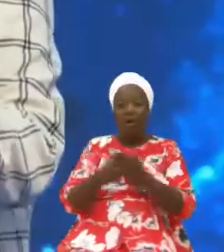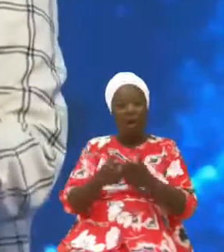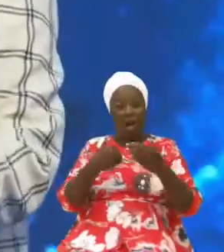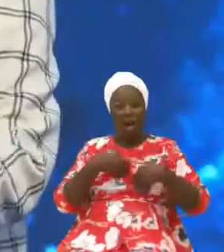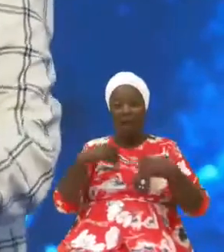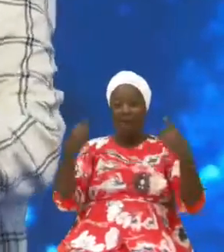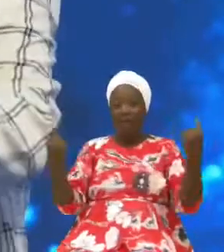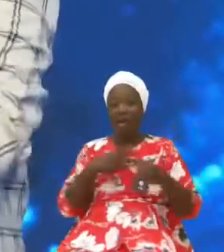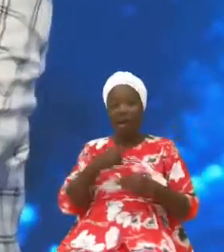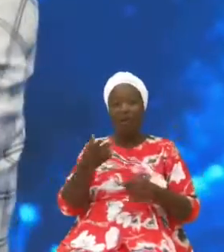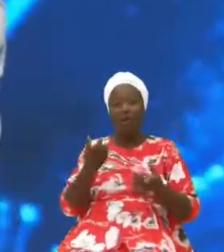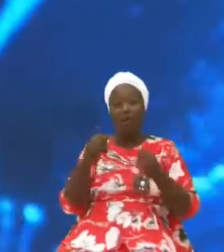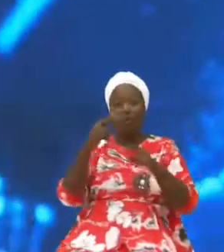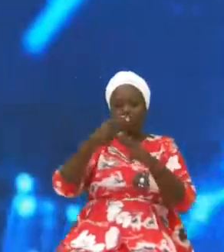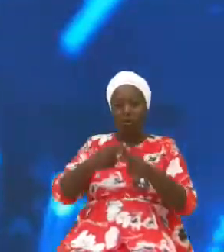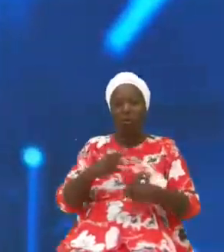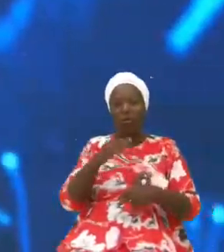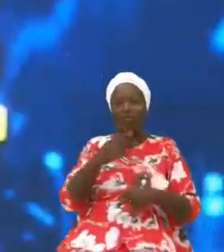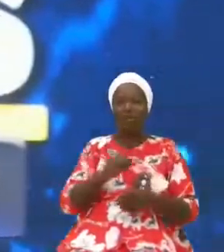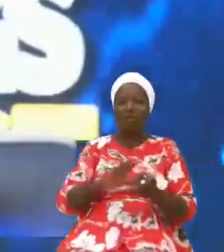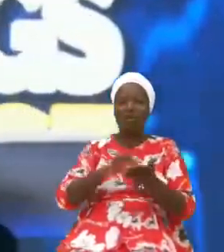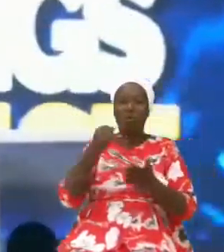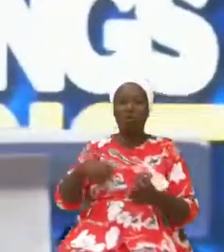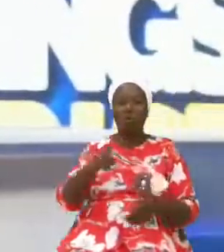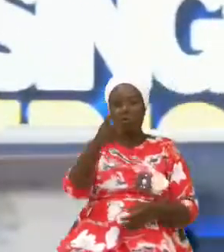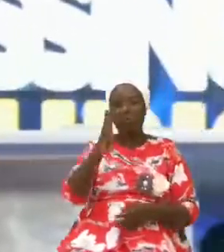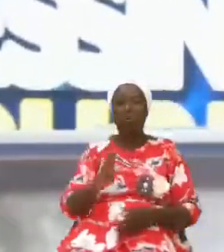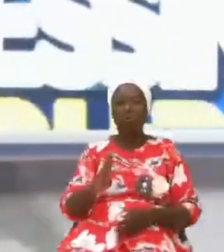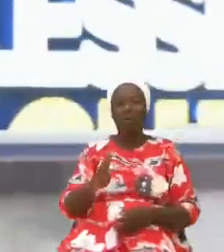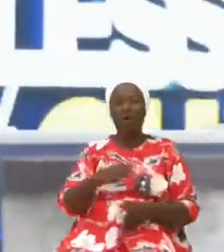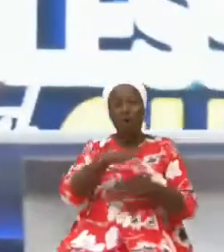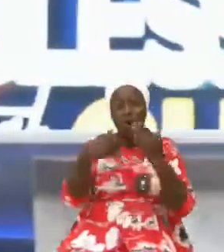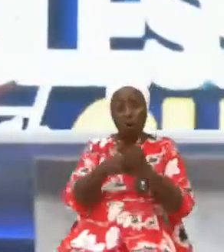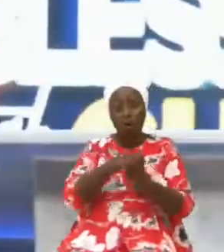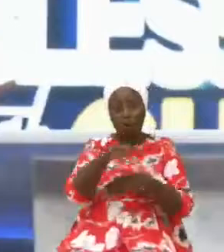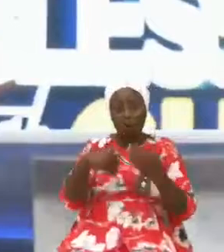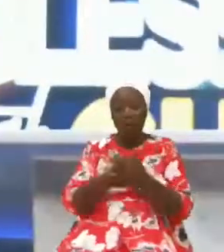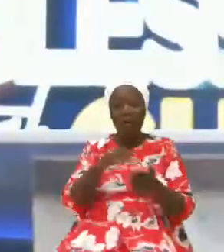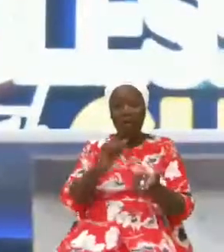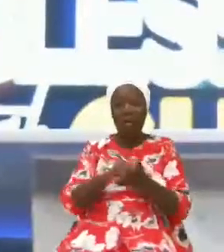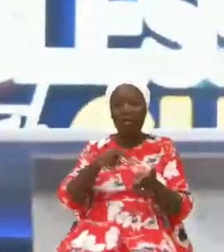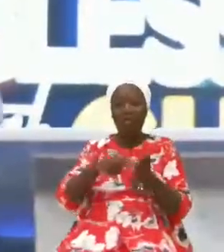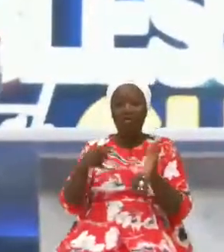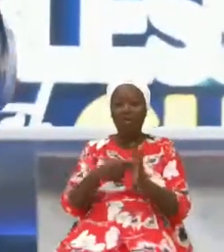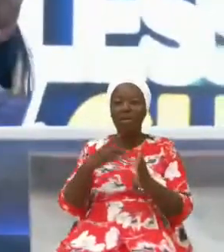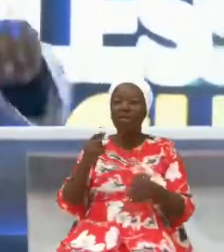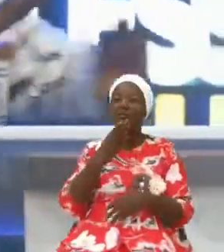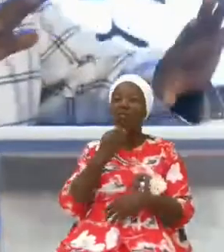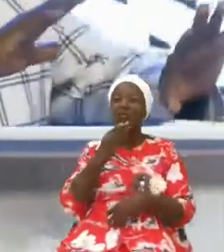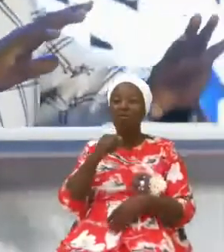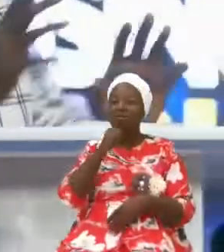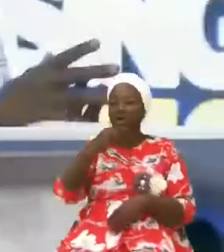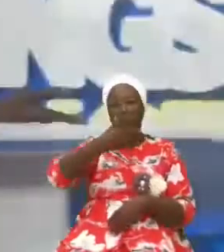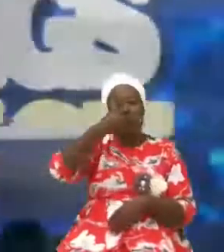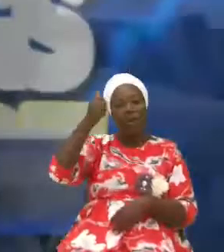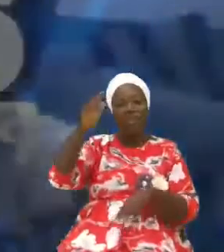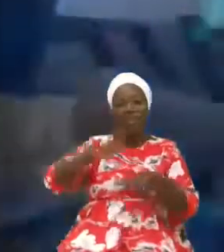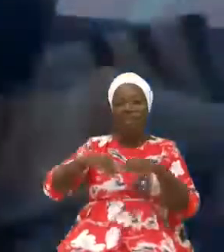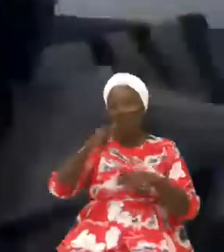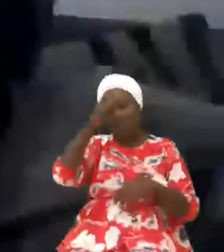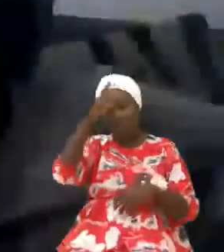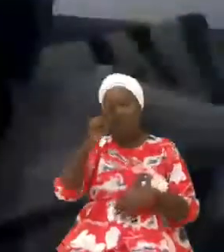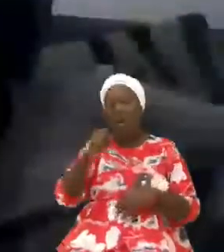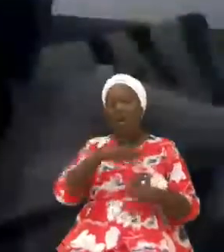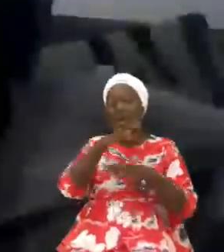for all have sinned and come short of the glory of God. All. That is,